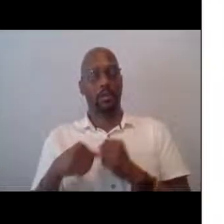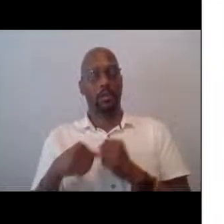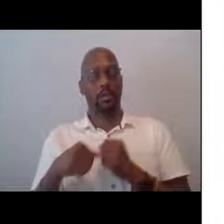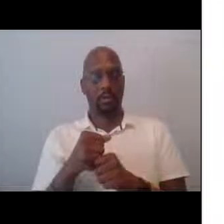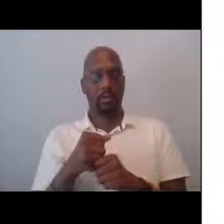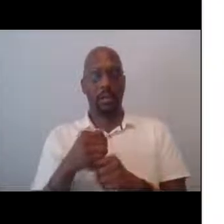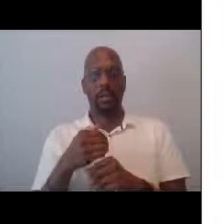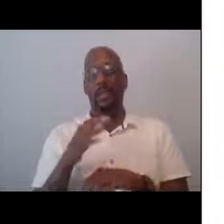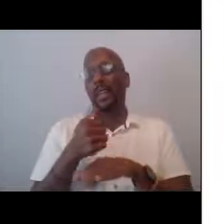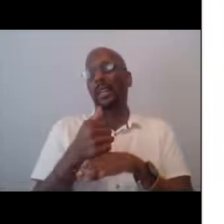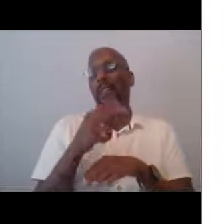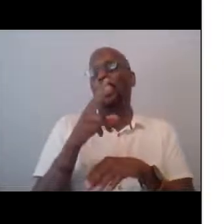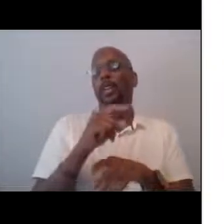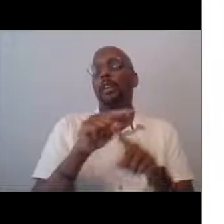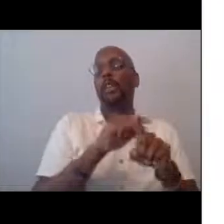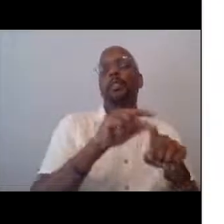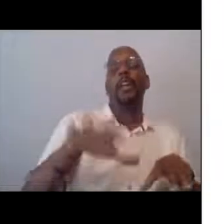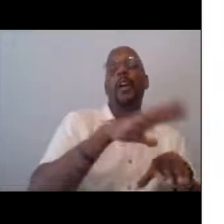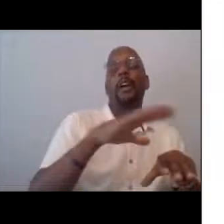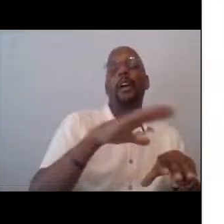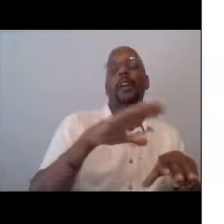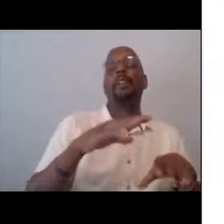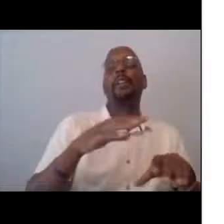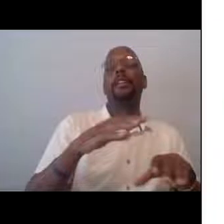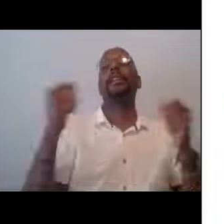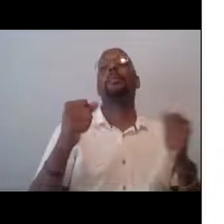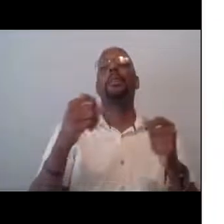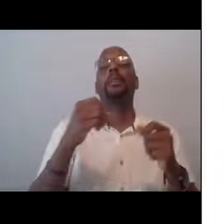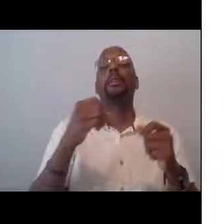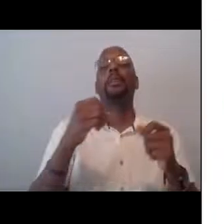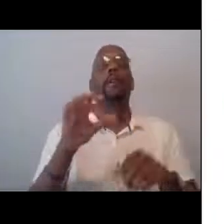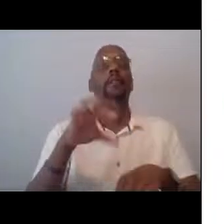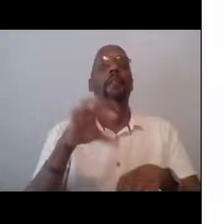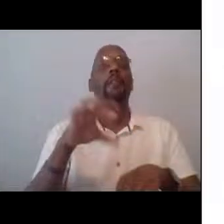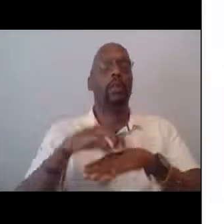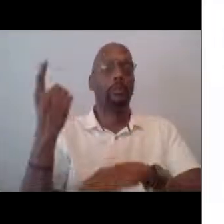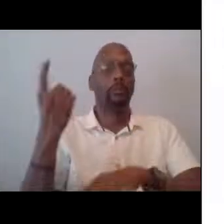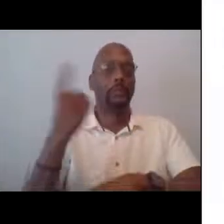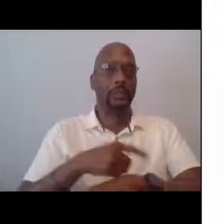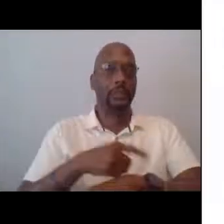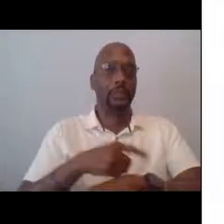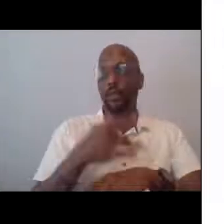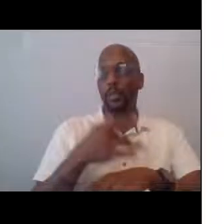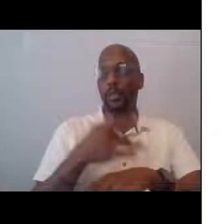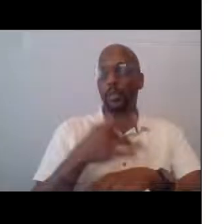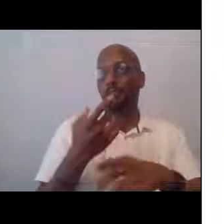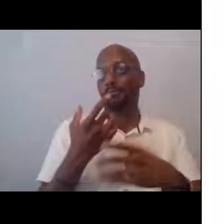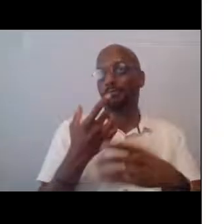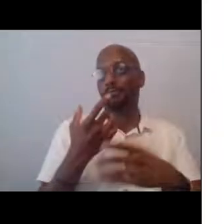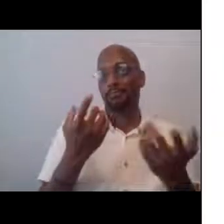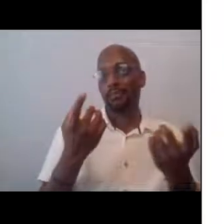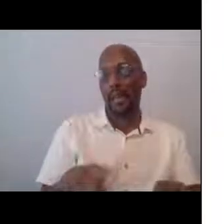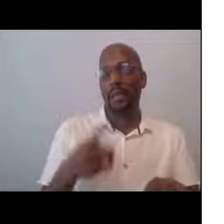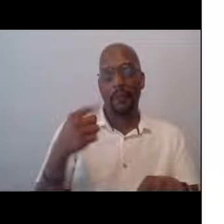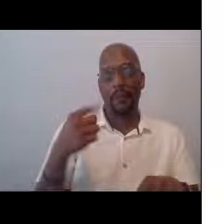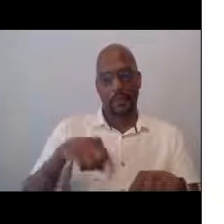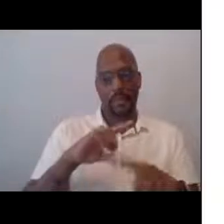in celebration of Earth Day. This was the first event of this kind for the department and required